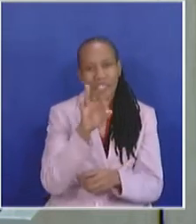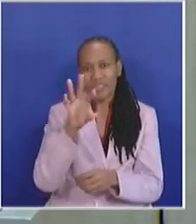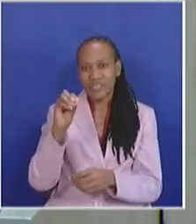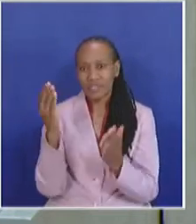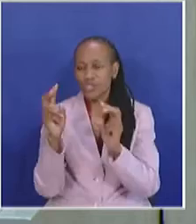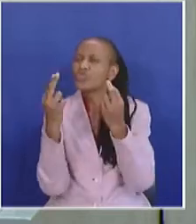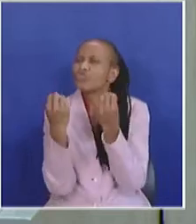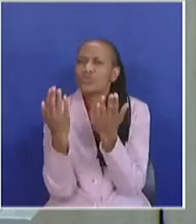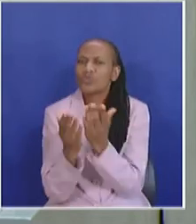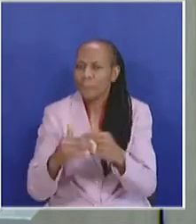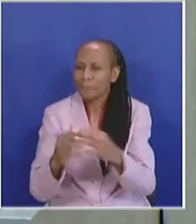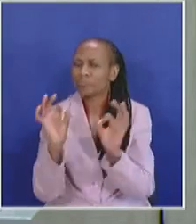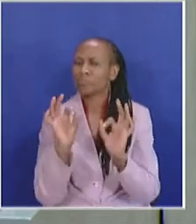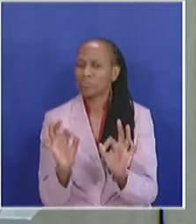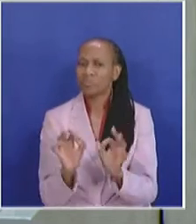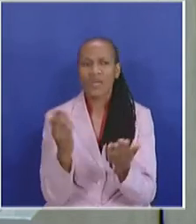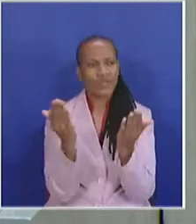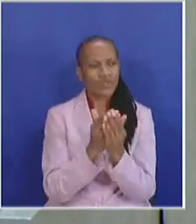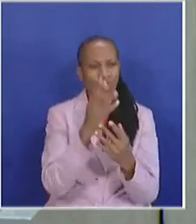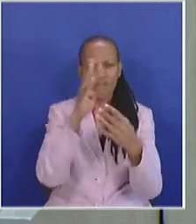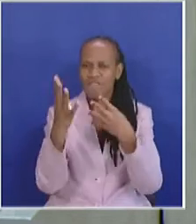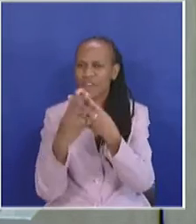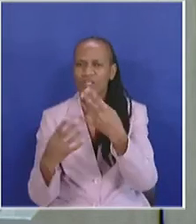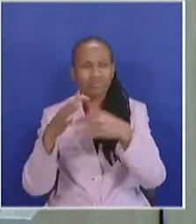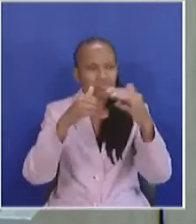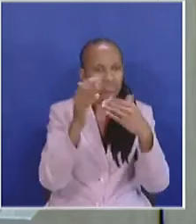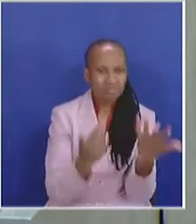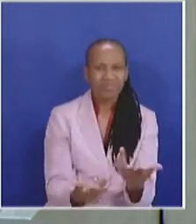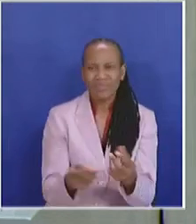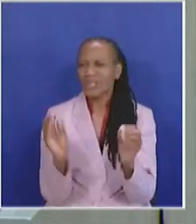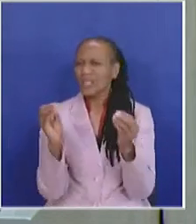schools, school fencing projects, restorative repairs of